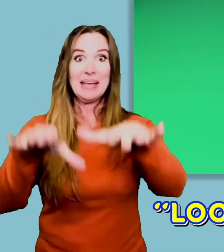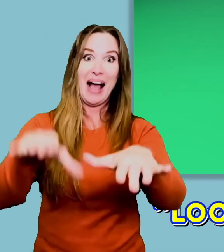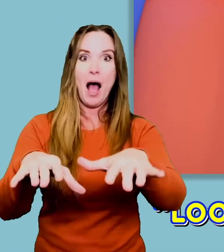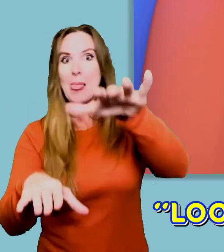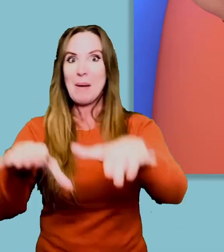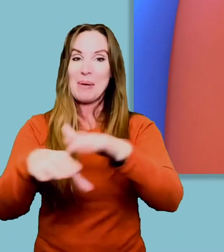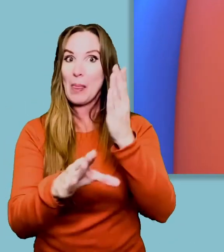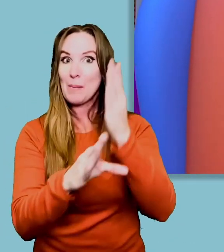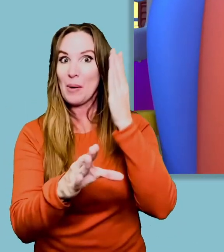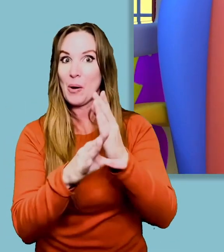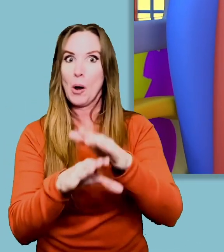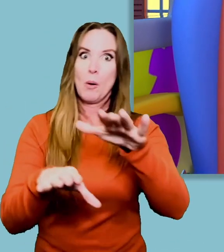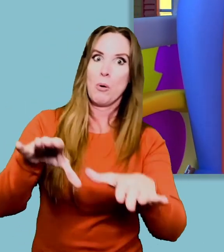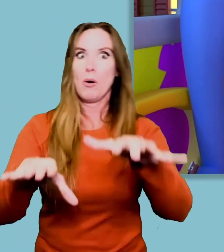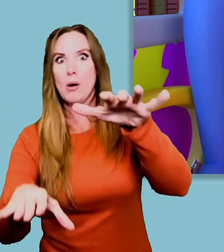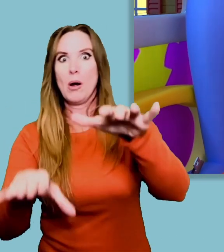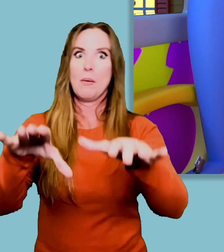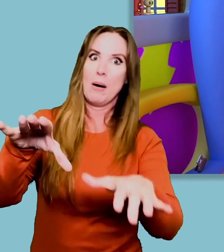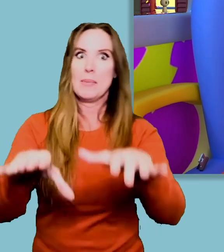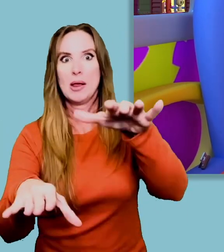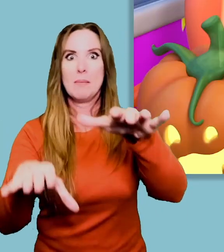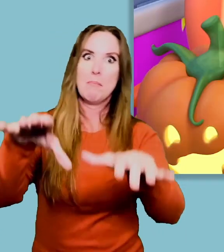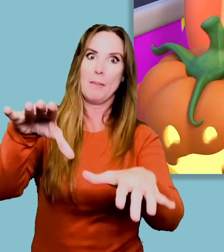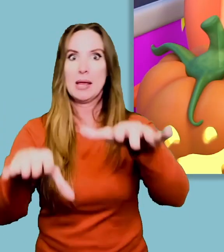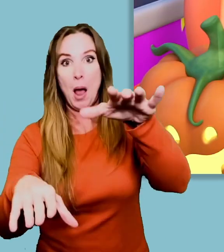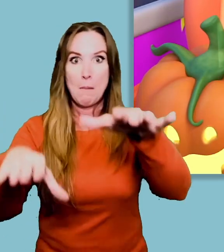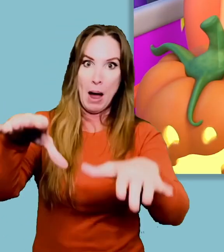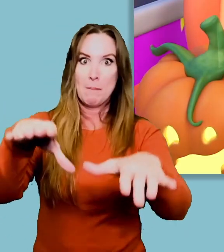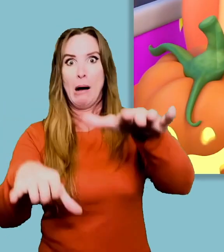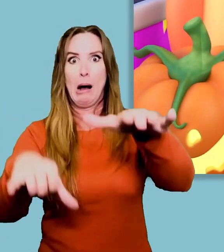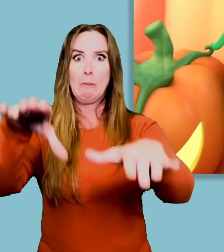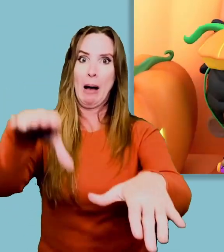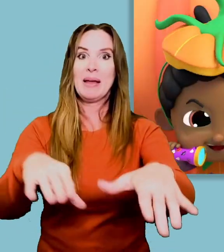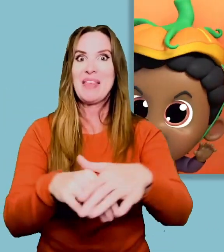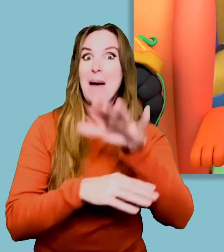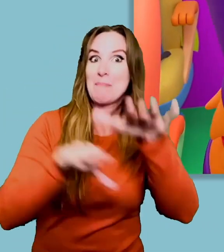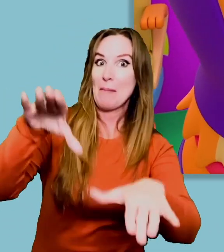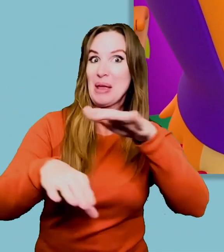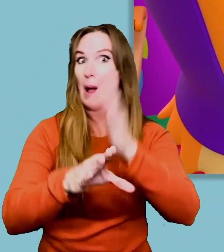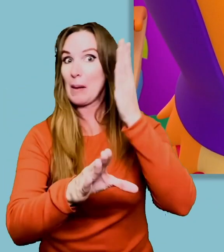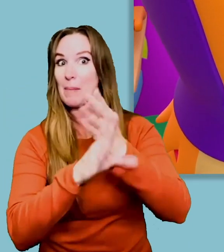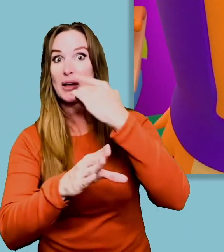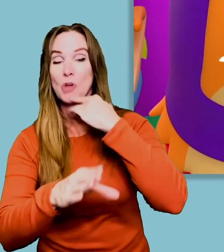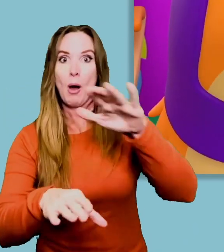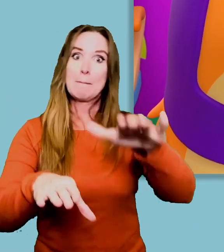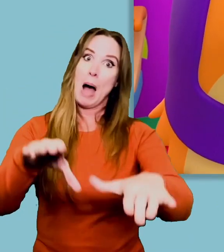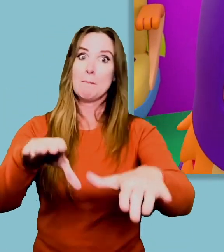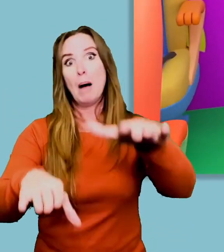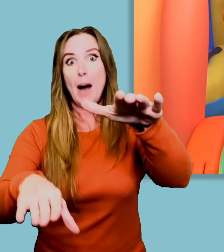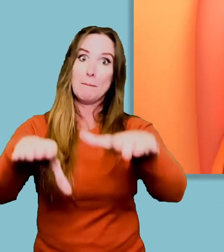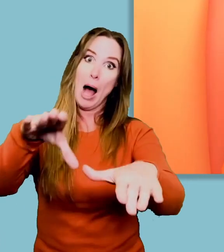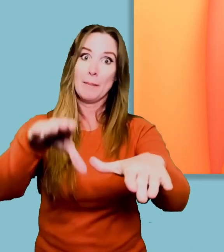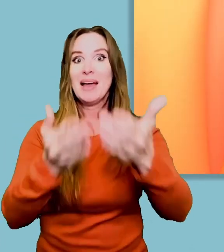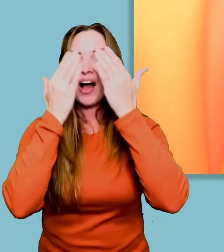now Mummy. The mummy on the bus goes. Mummy, mummy, mummy. The mummy on the